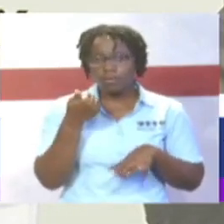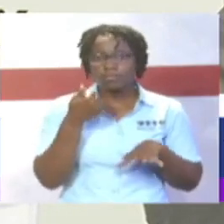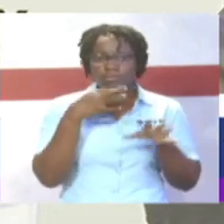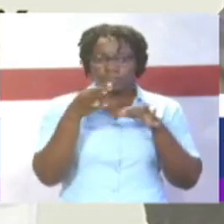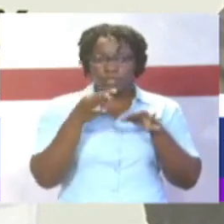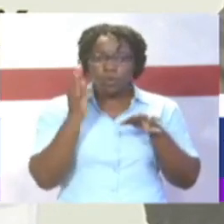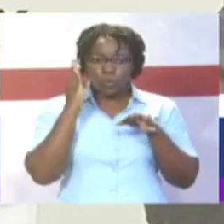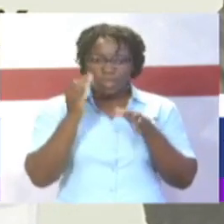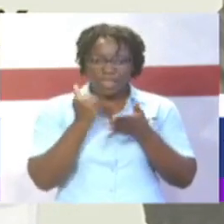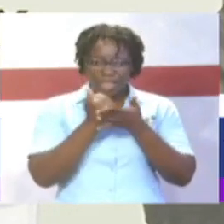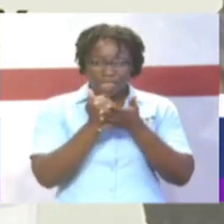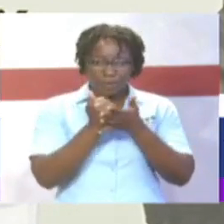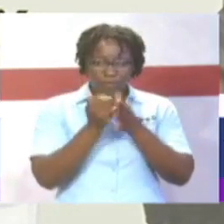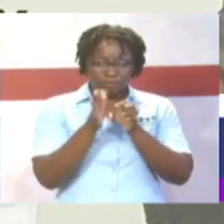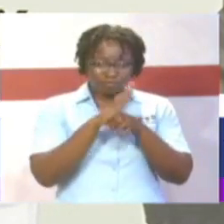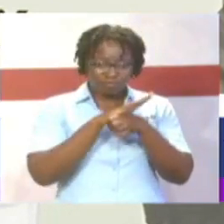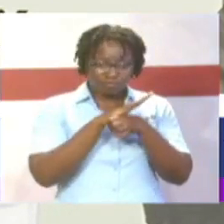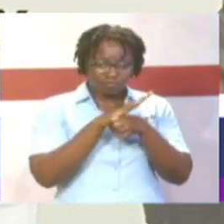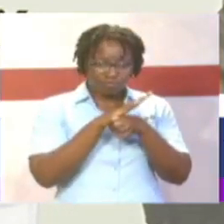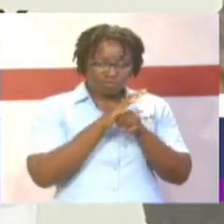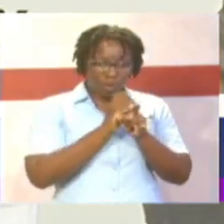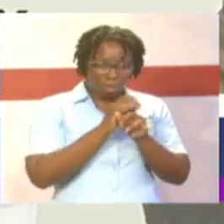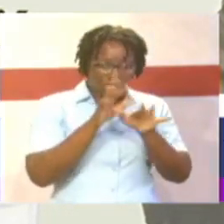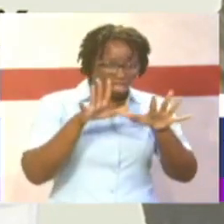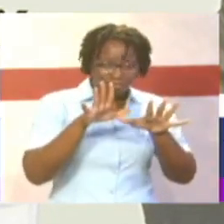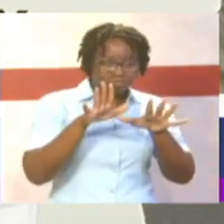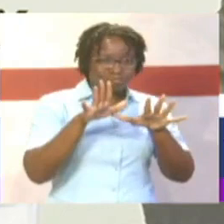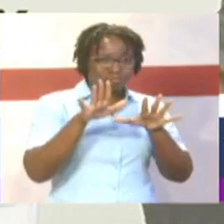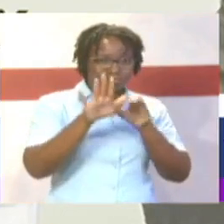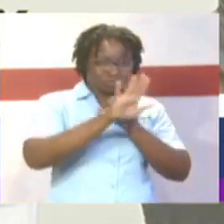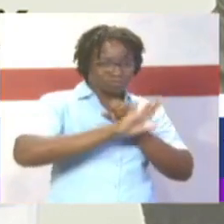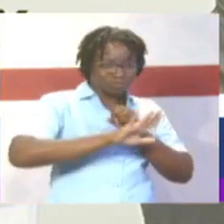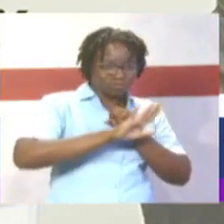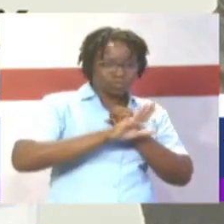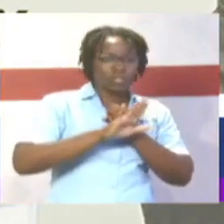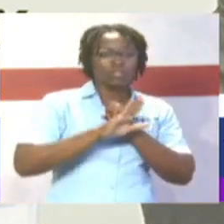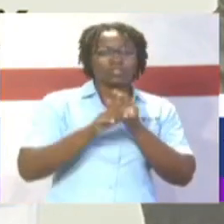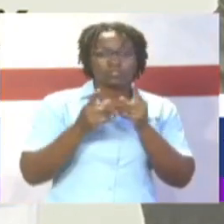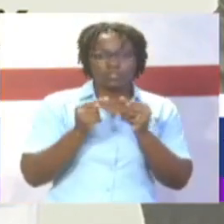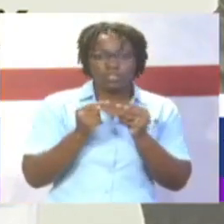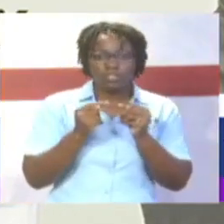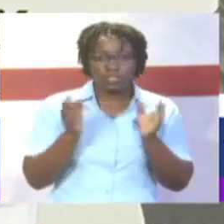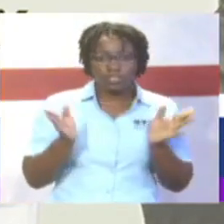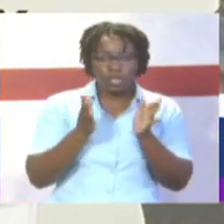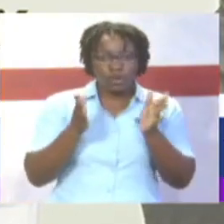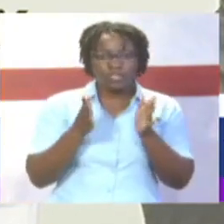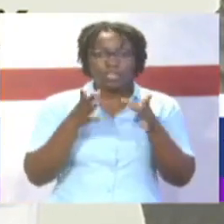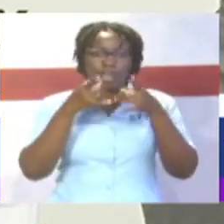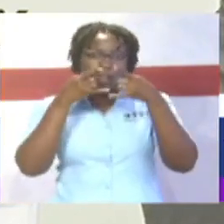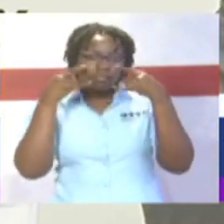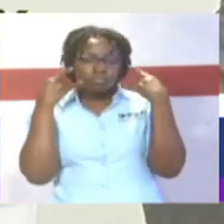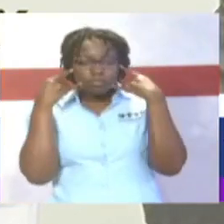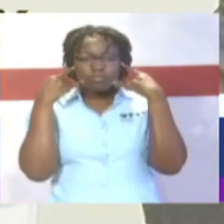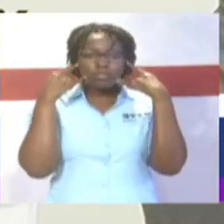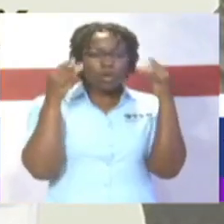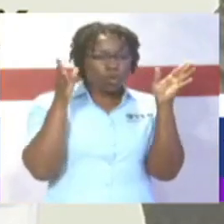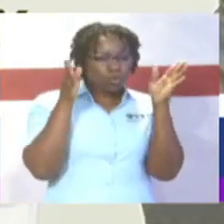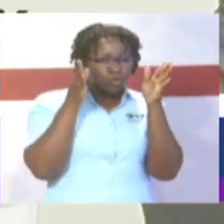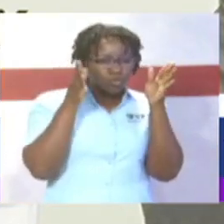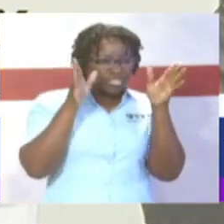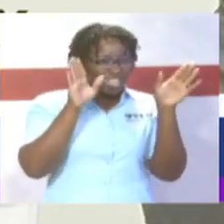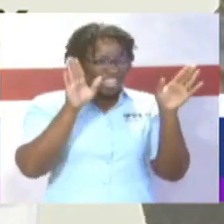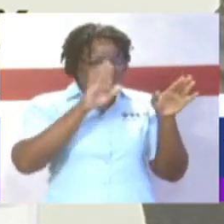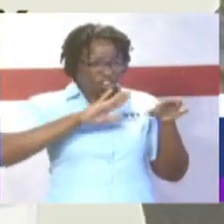us to slow spread. Keeping on the masks, not crowding indoor spaces, keeping our hands clean, not touching our faces.